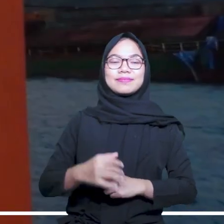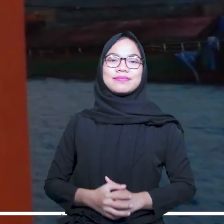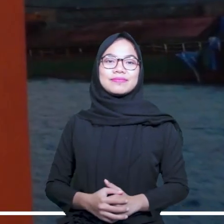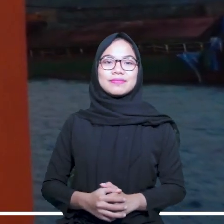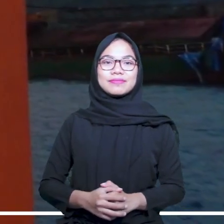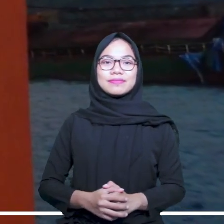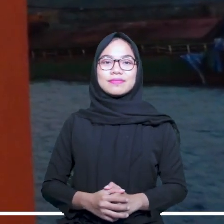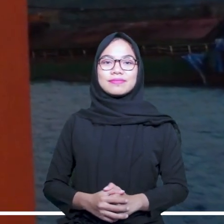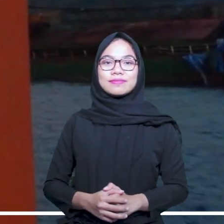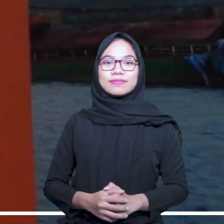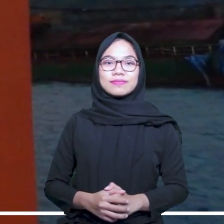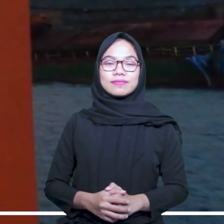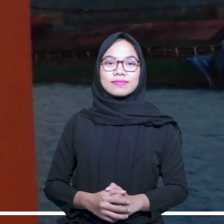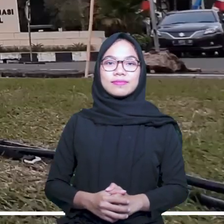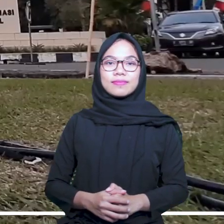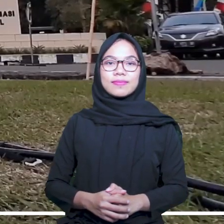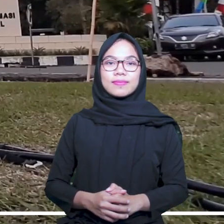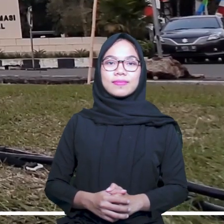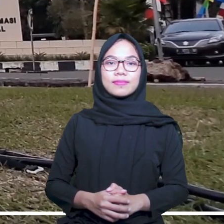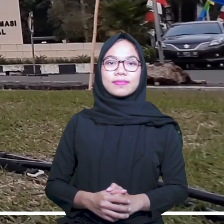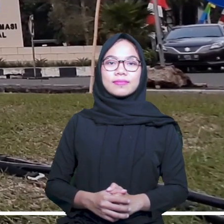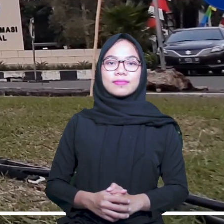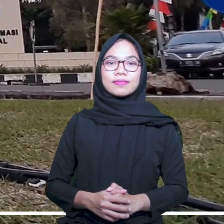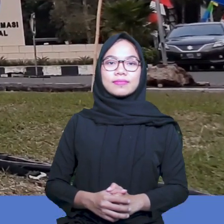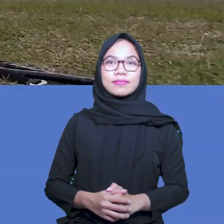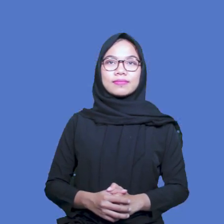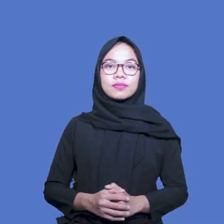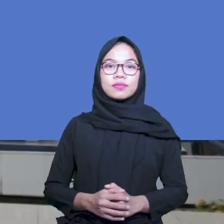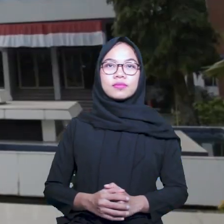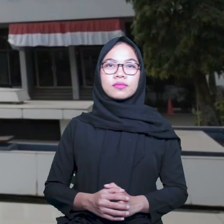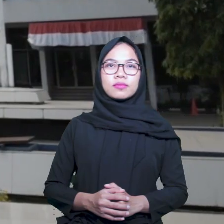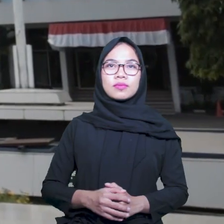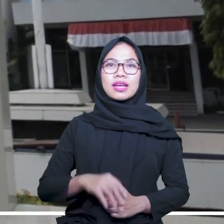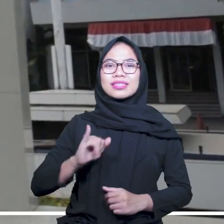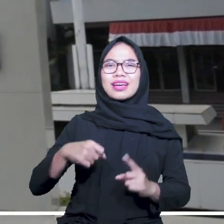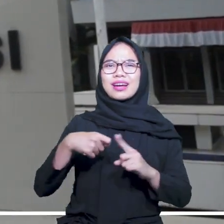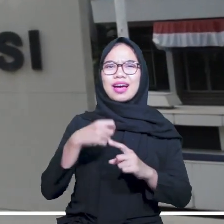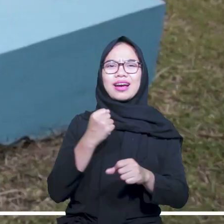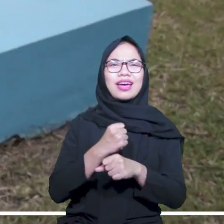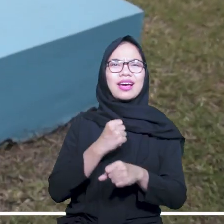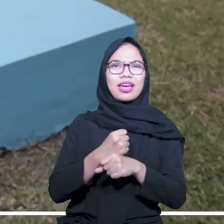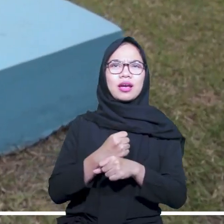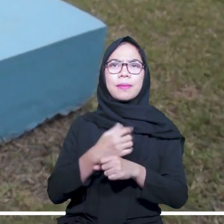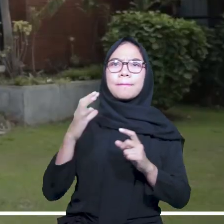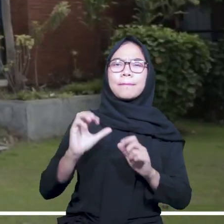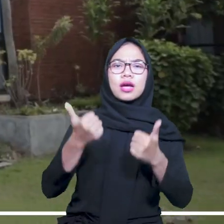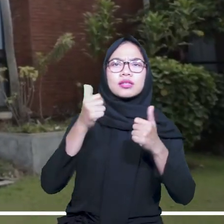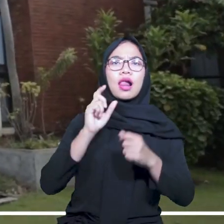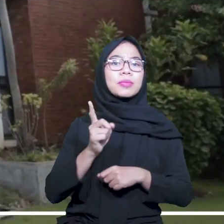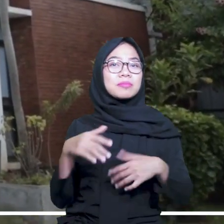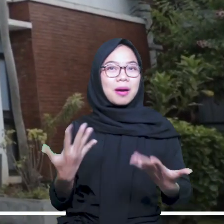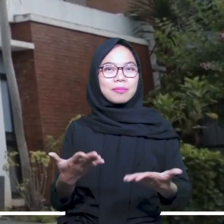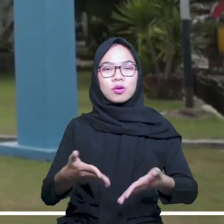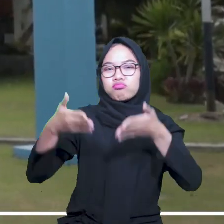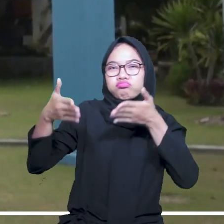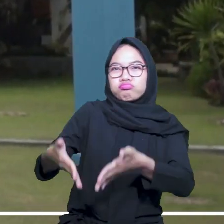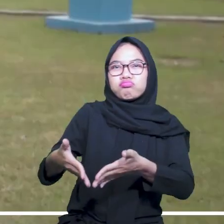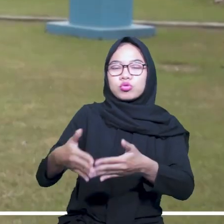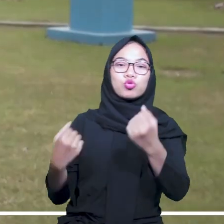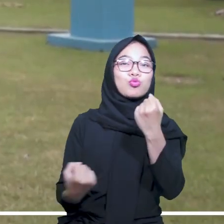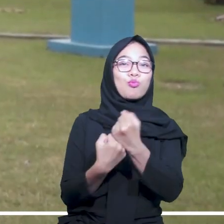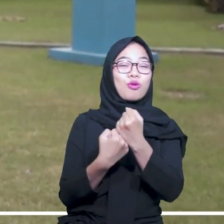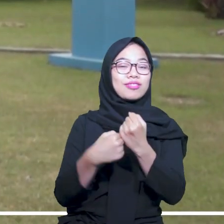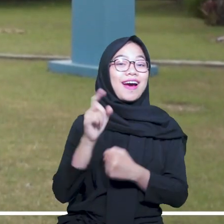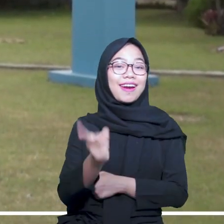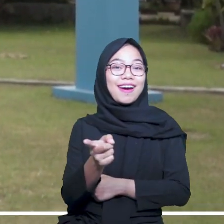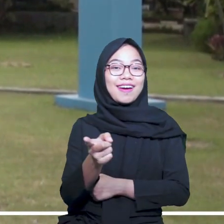the Indonesian Geospatial Reference System. The Center of Geodetic Control Network and Geodynamics